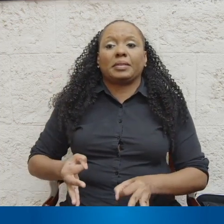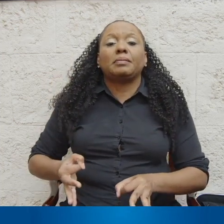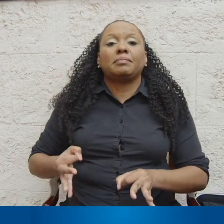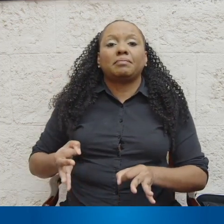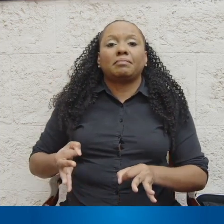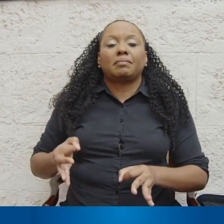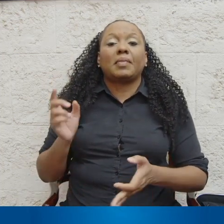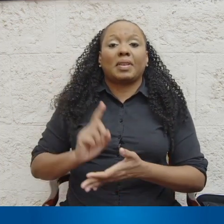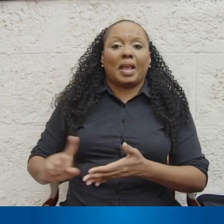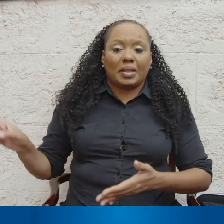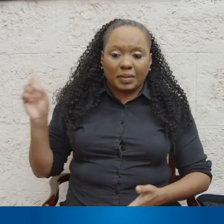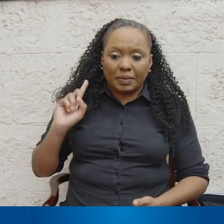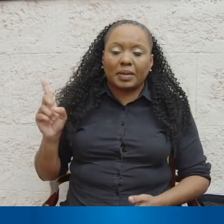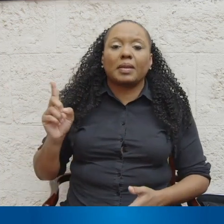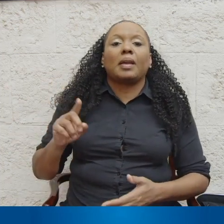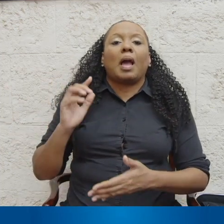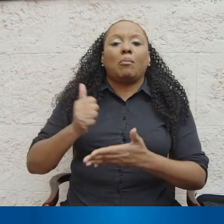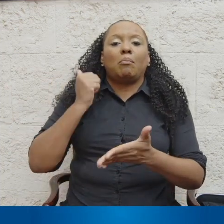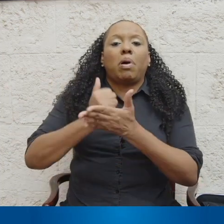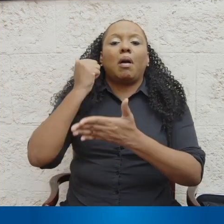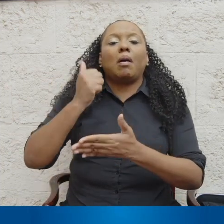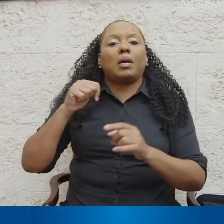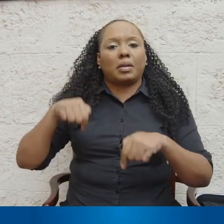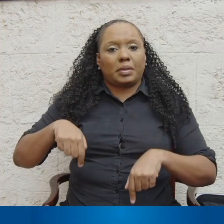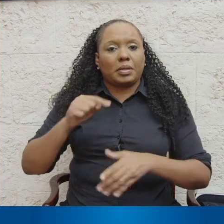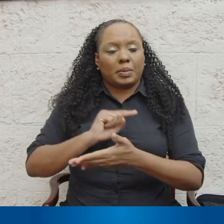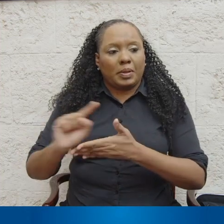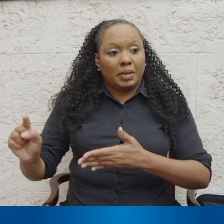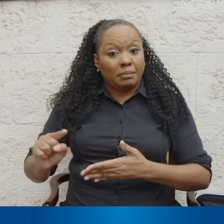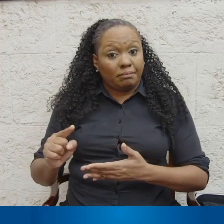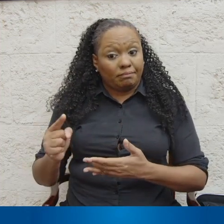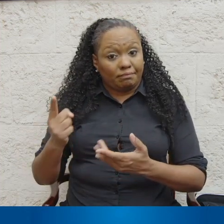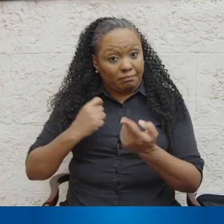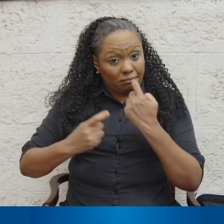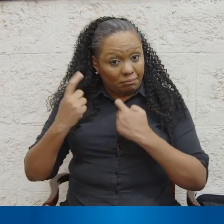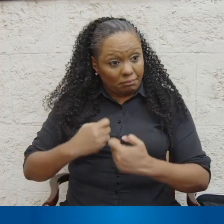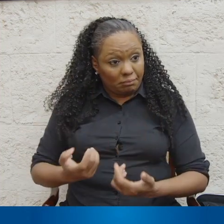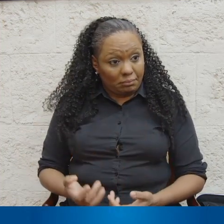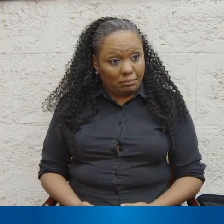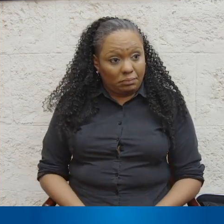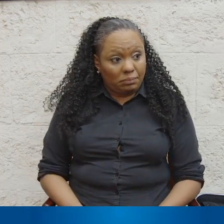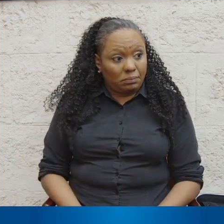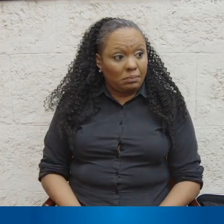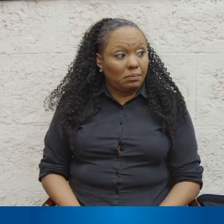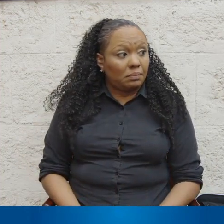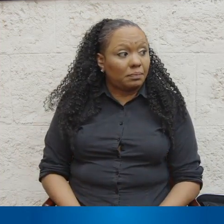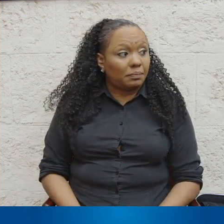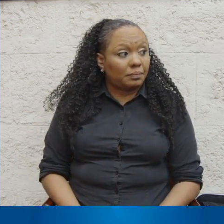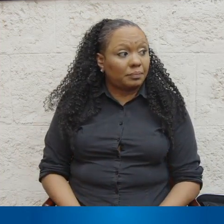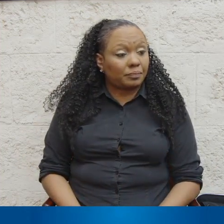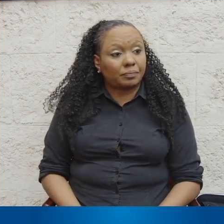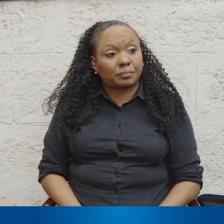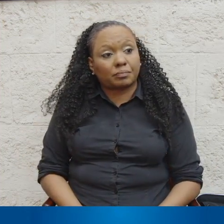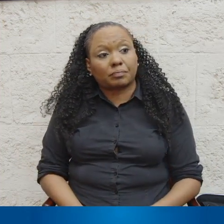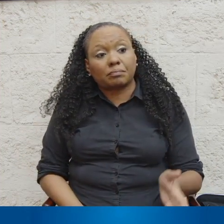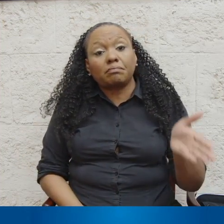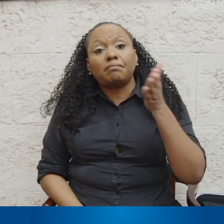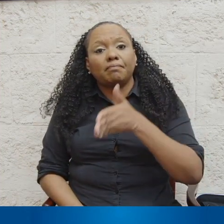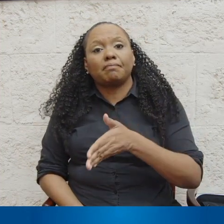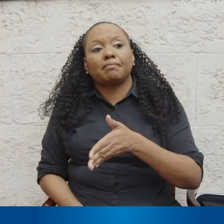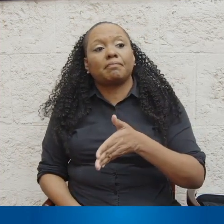last week and then ratified this week. Any questions? Well, we go to Minister Griffith first, Minister Duguid.